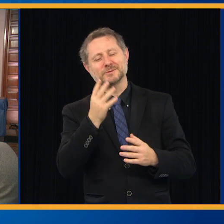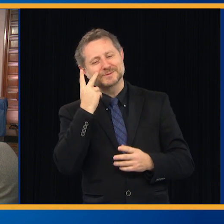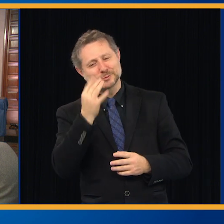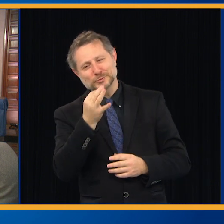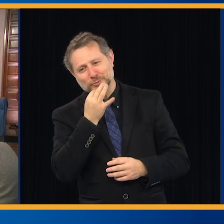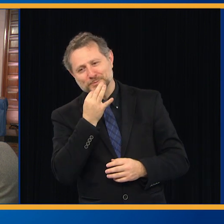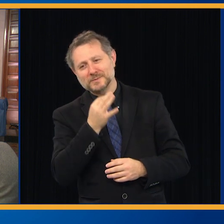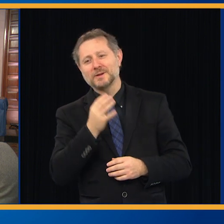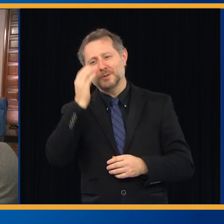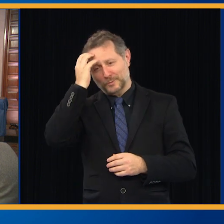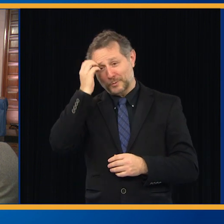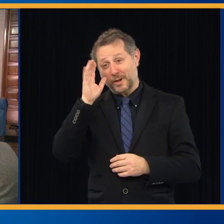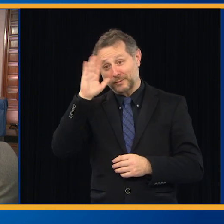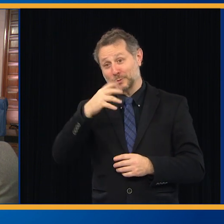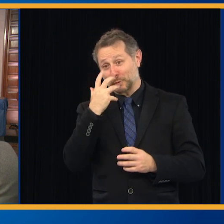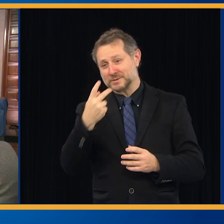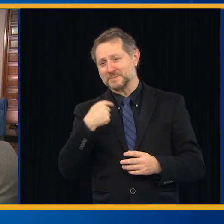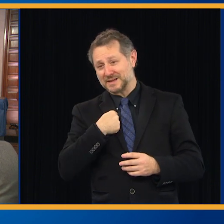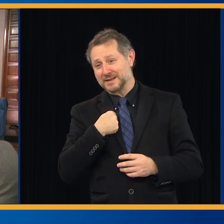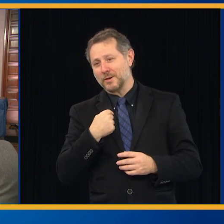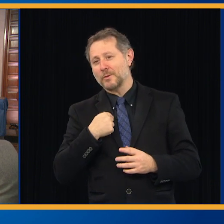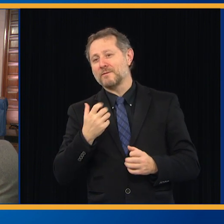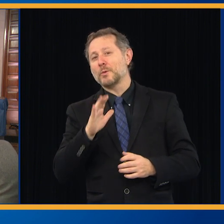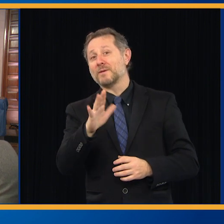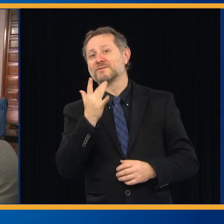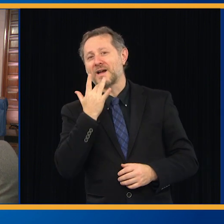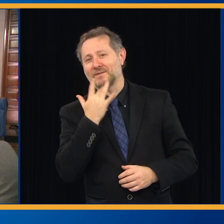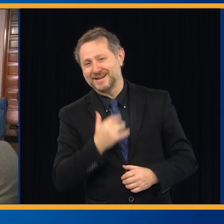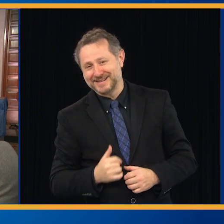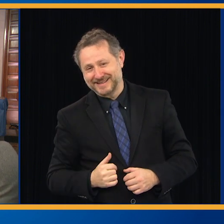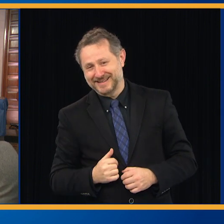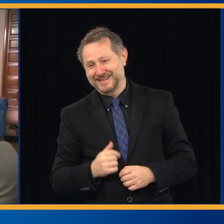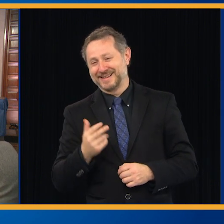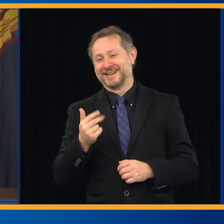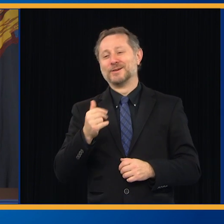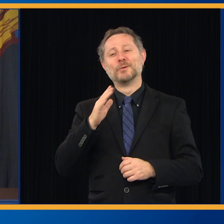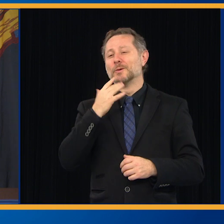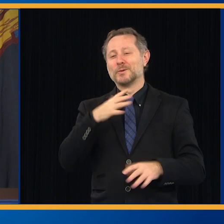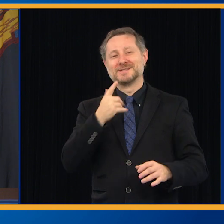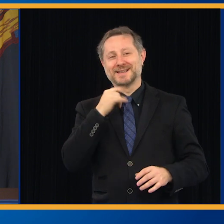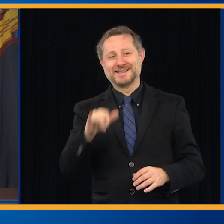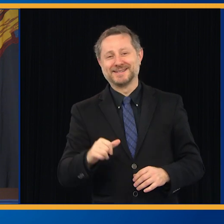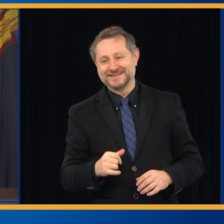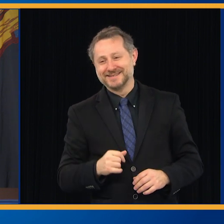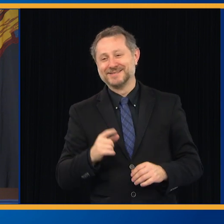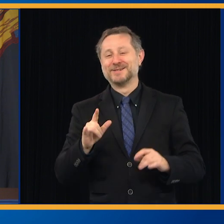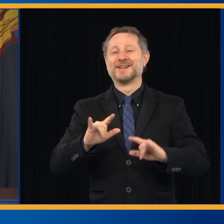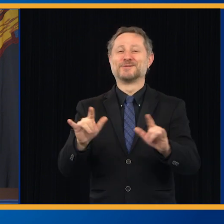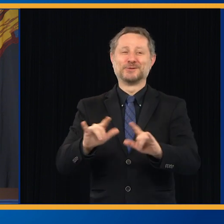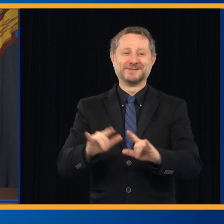because I know I'm your favorite deep down inside, but you don't want to say it. I love you, honey. I'll talk to you